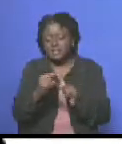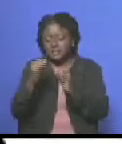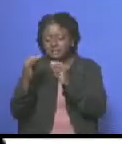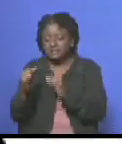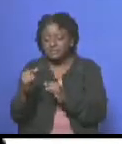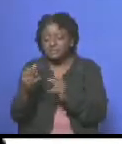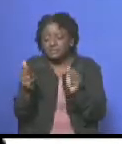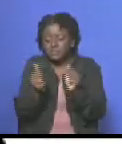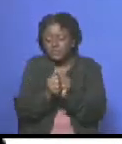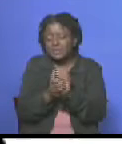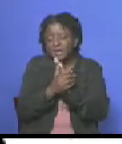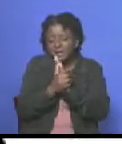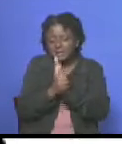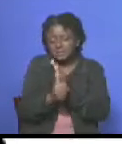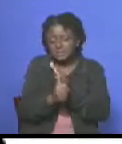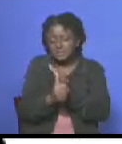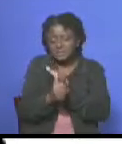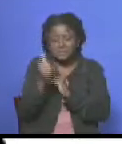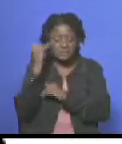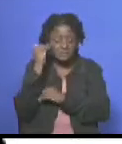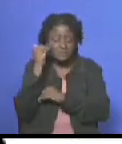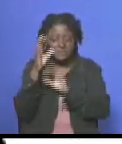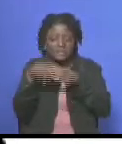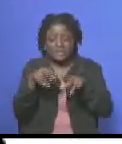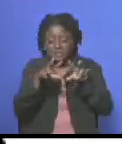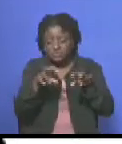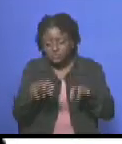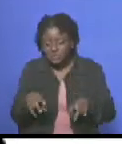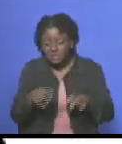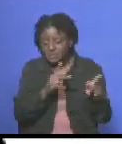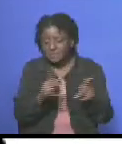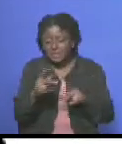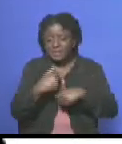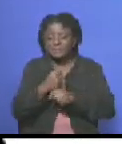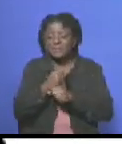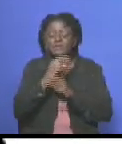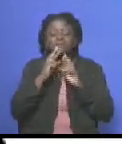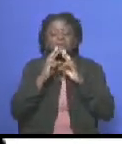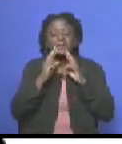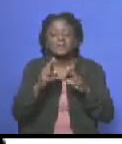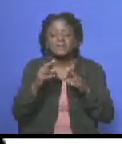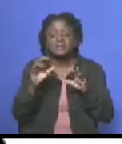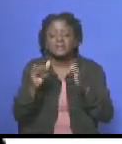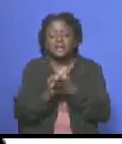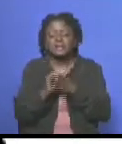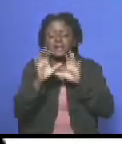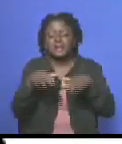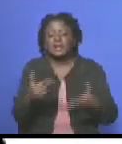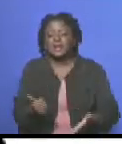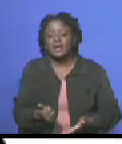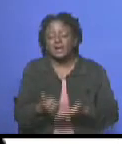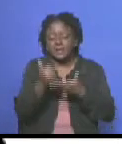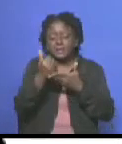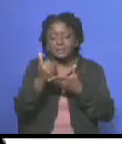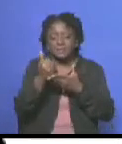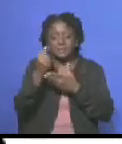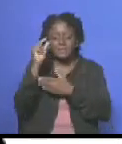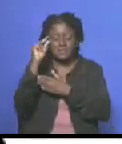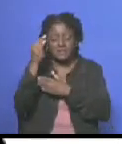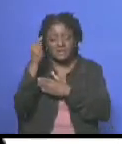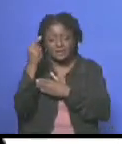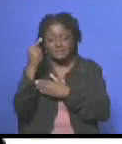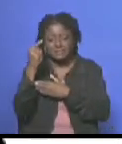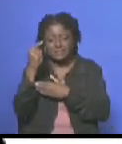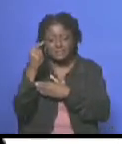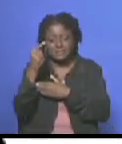the expertise can scrutinize the plan and make recommendations that can help the government activate